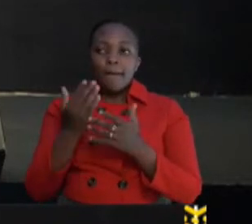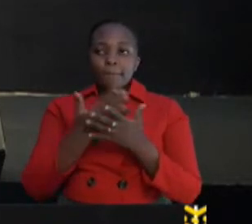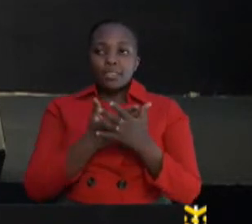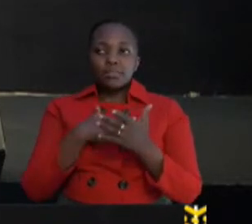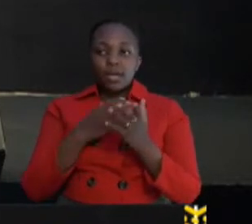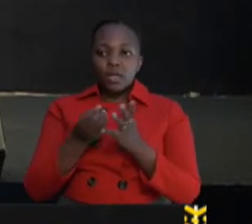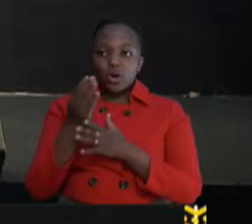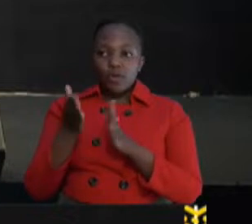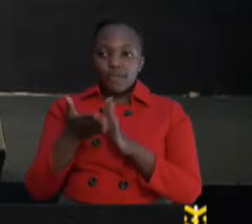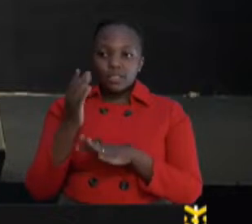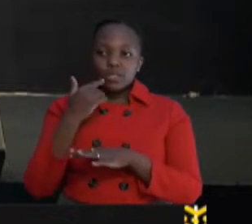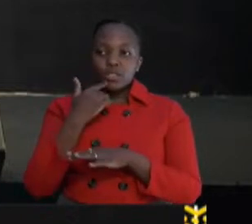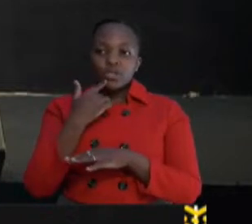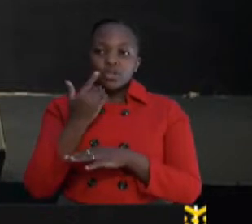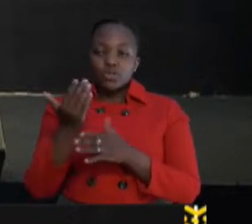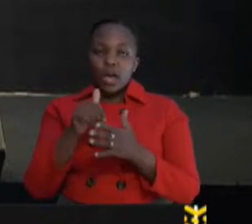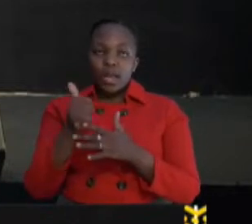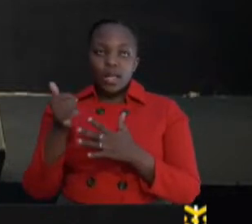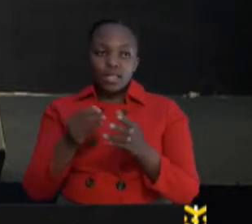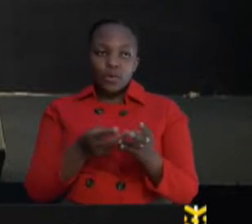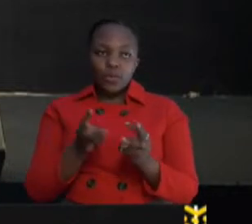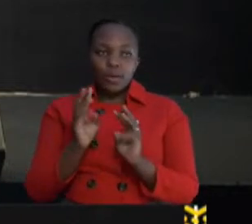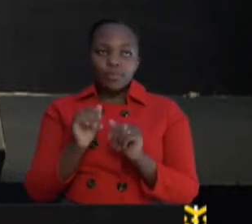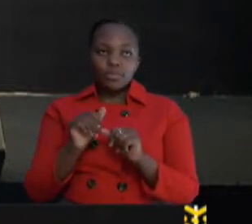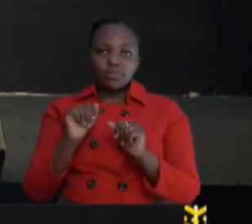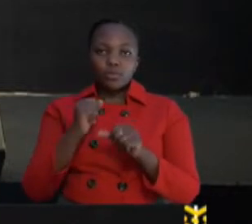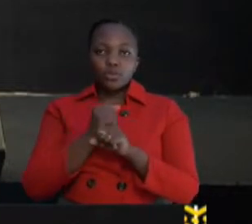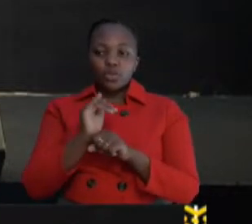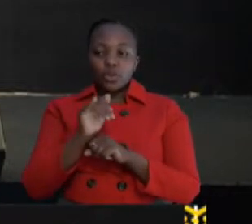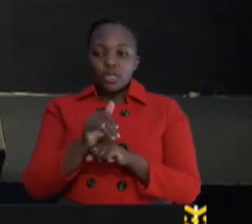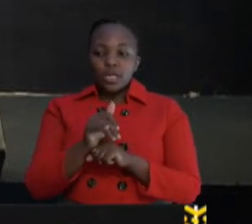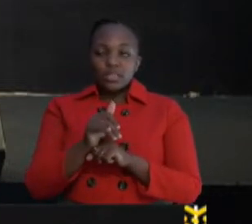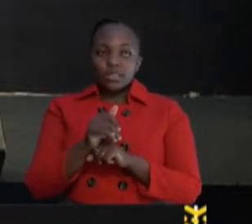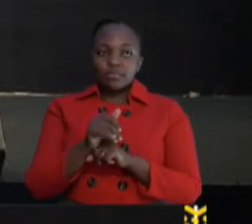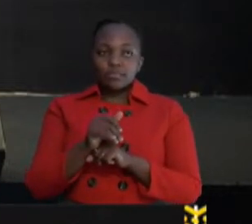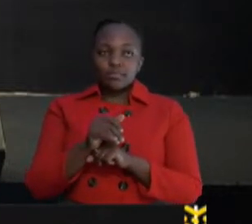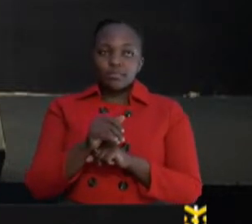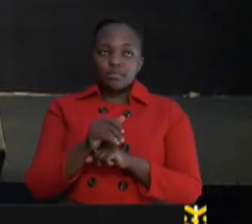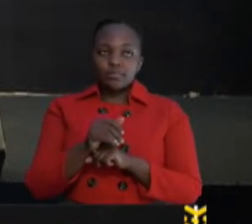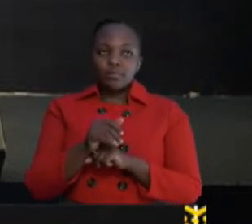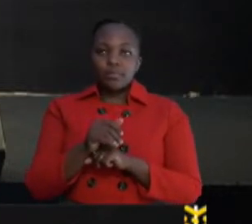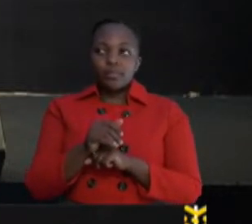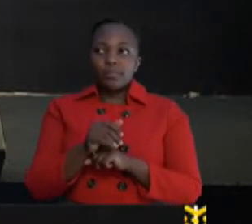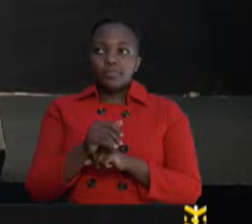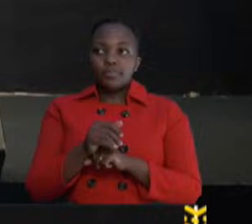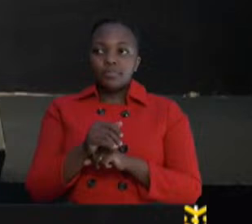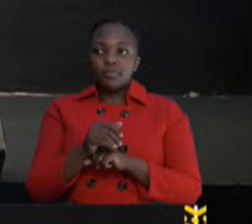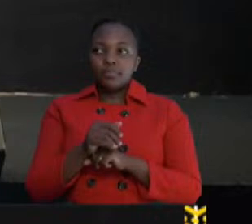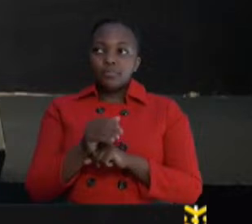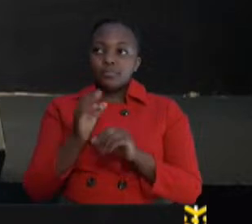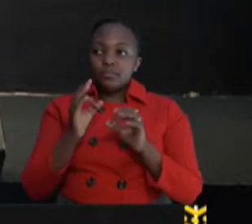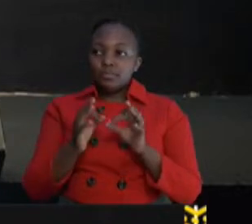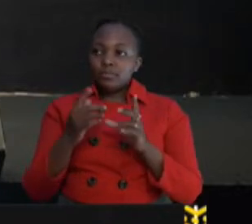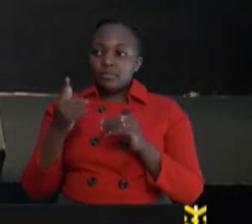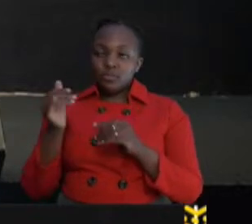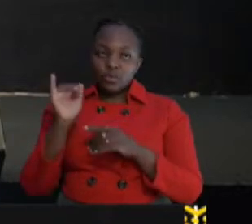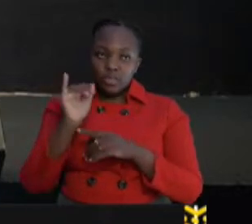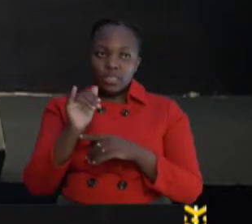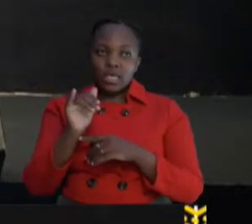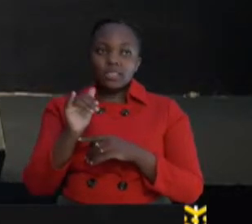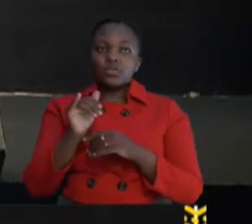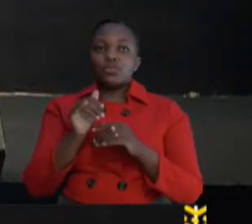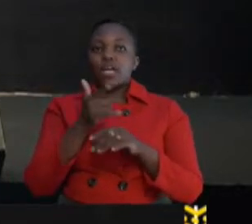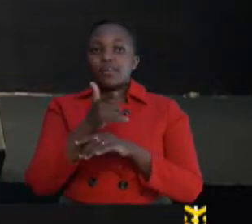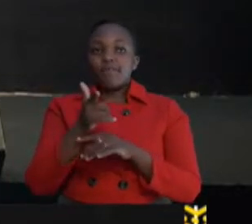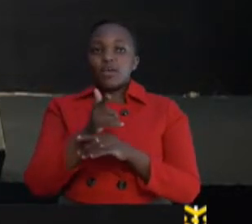The other way you can go on about it is if you go to the video as well and then click report